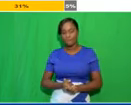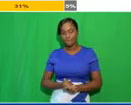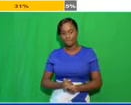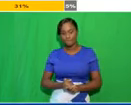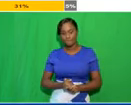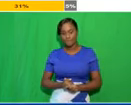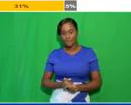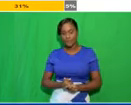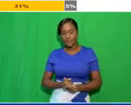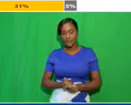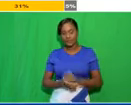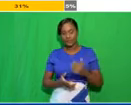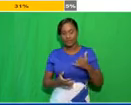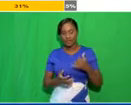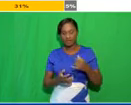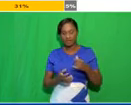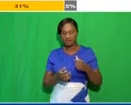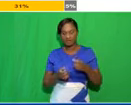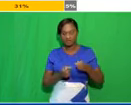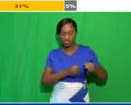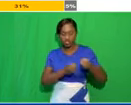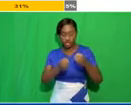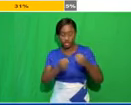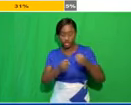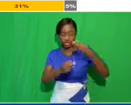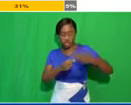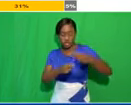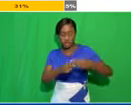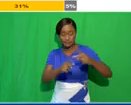we did a method called drill down. So this is